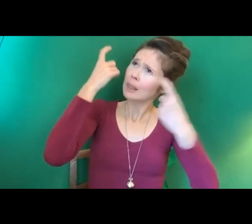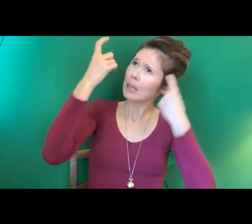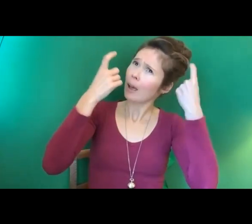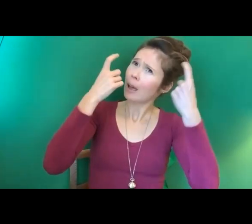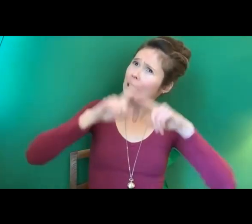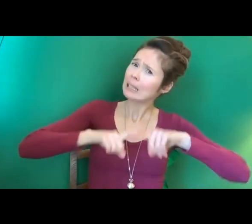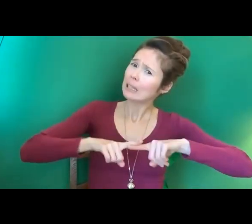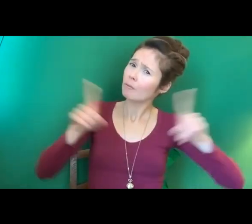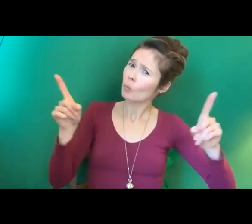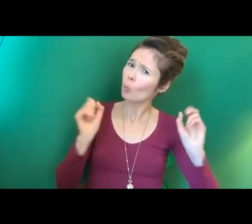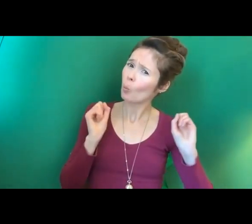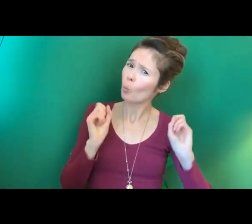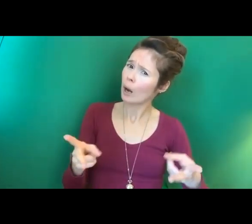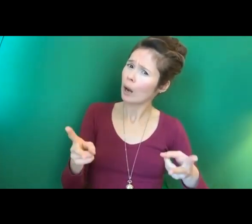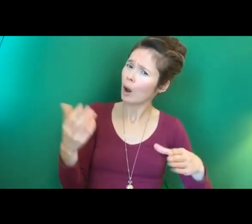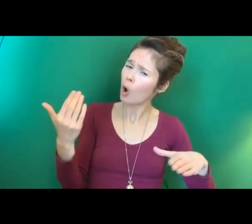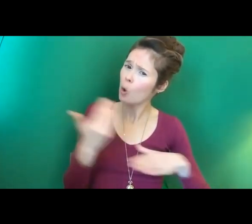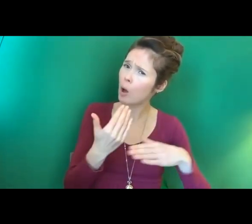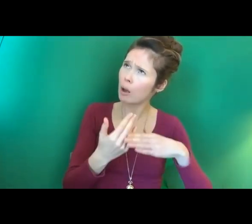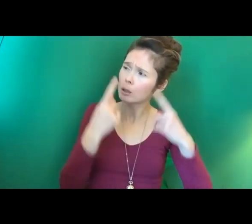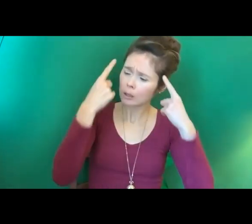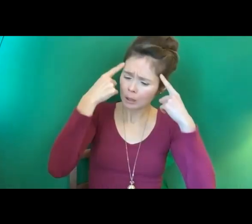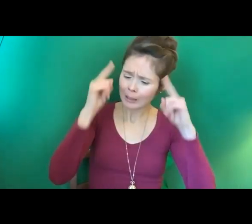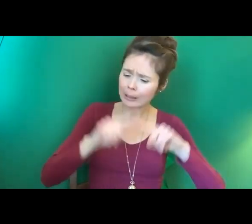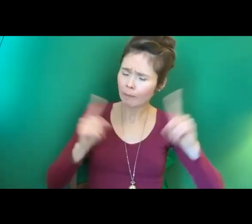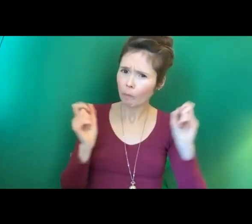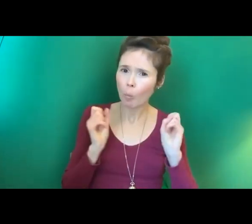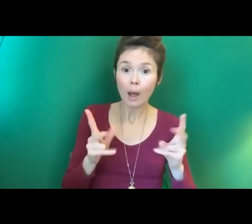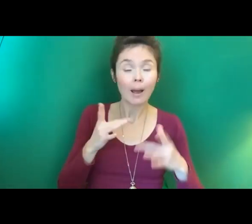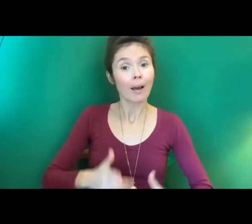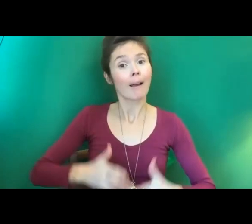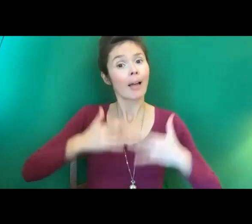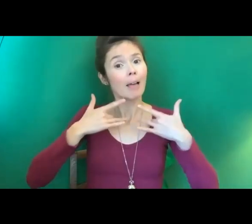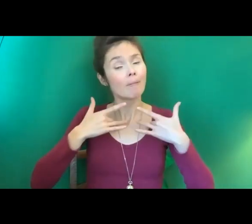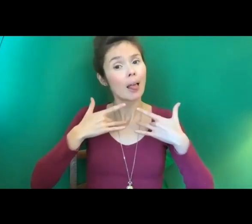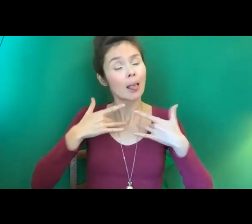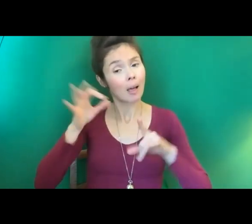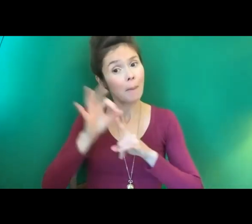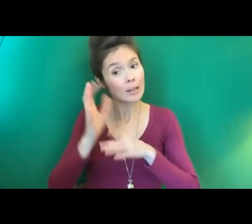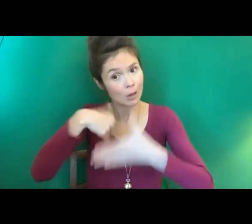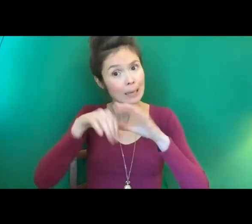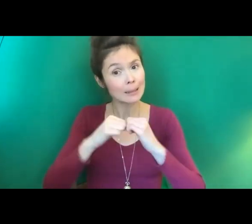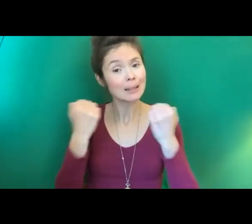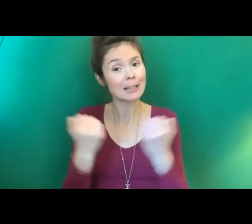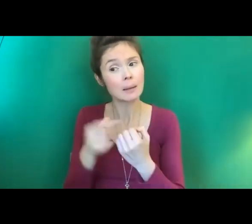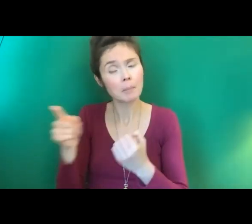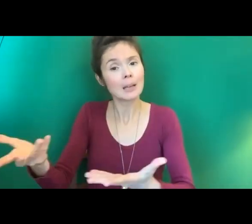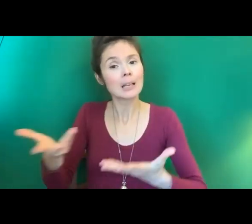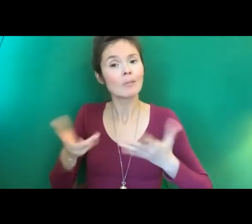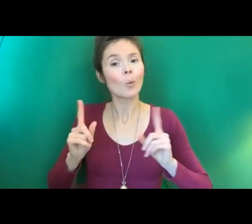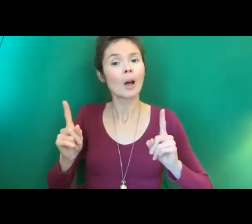ways. And actually, I kind of sensed it. It brought like a kind of a calmness to the